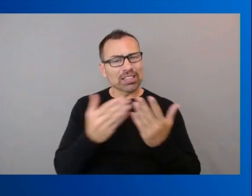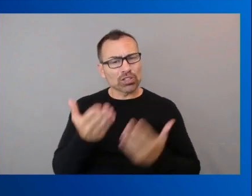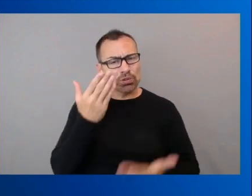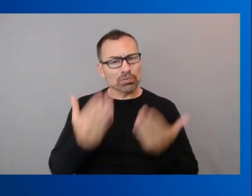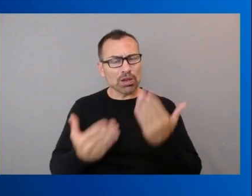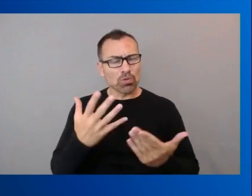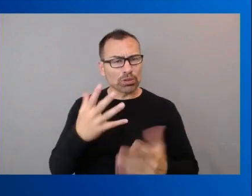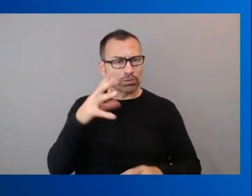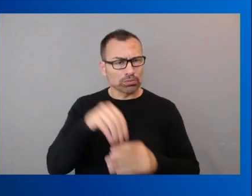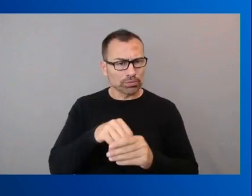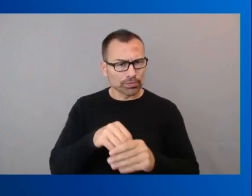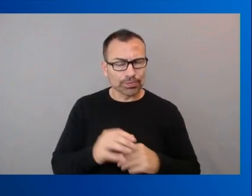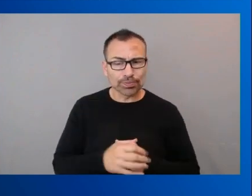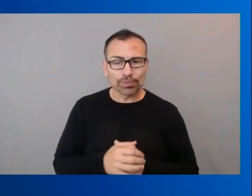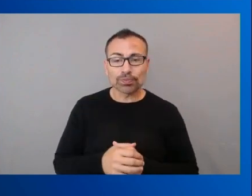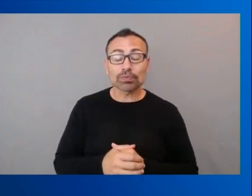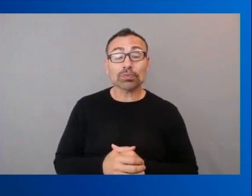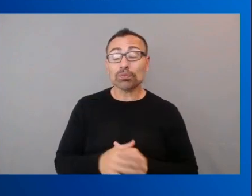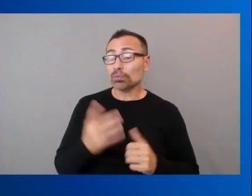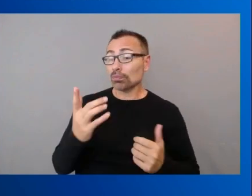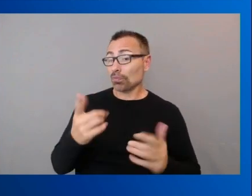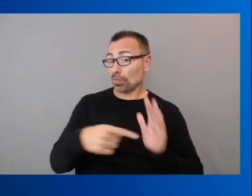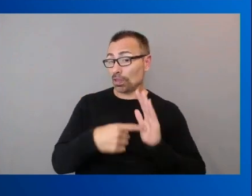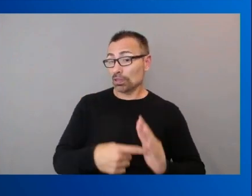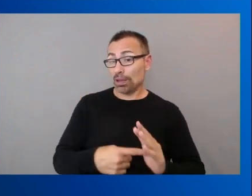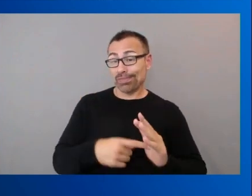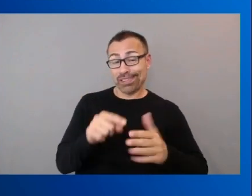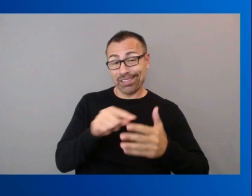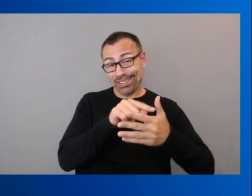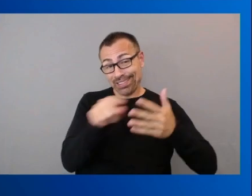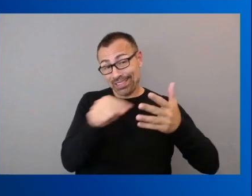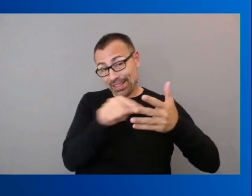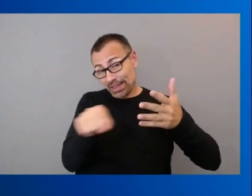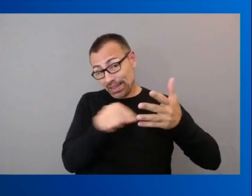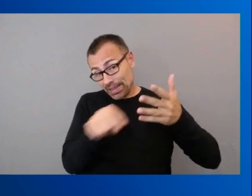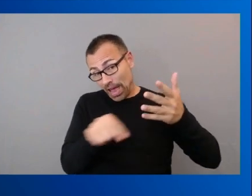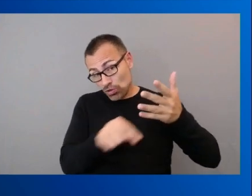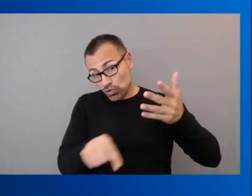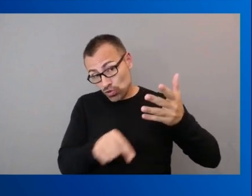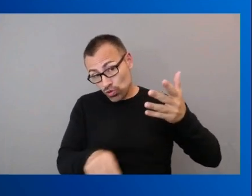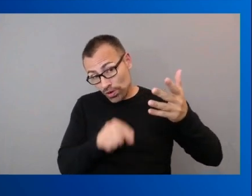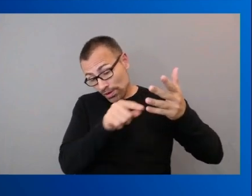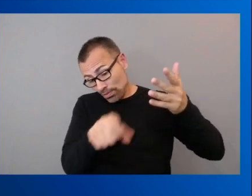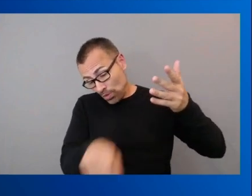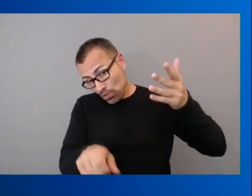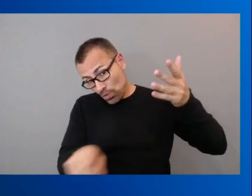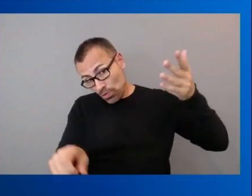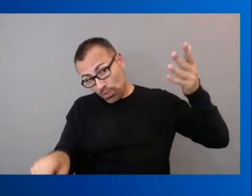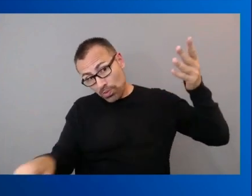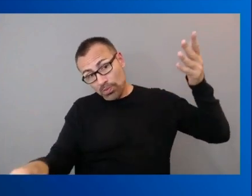you give downstream consumers this information so they can do something useful rather than the downstream